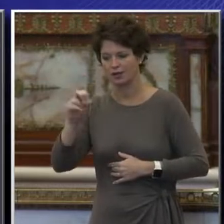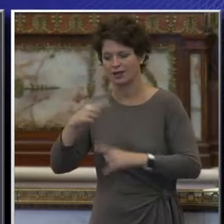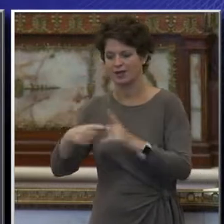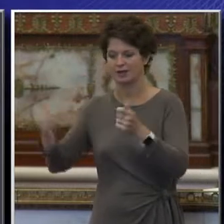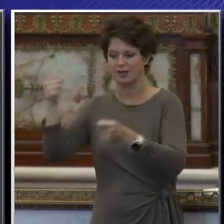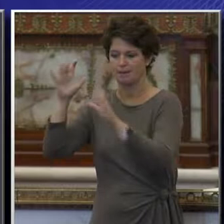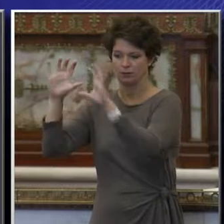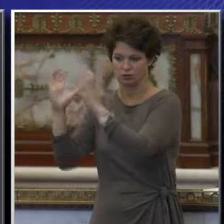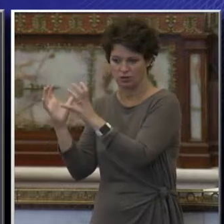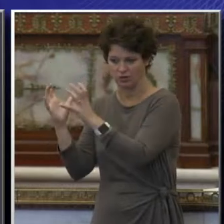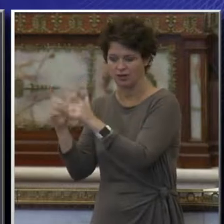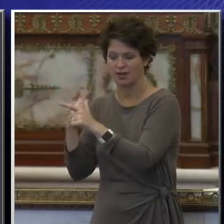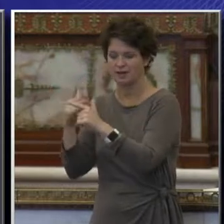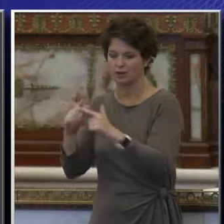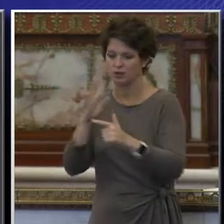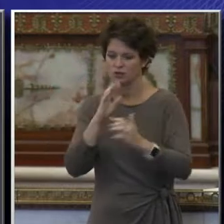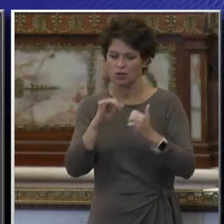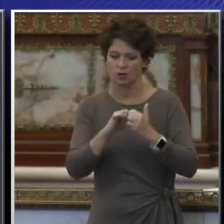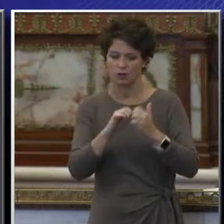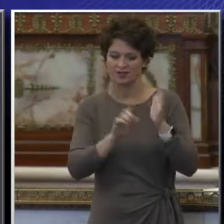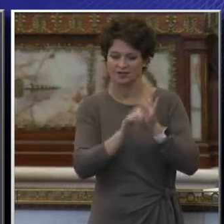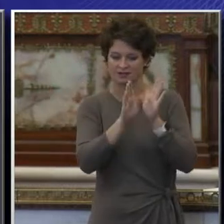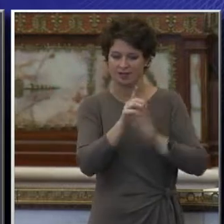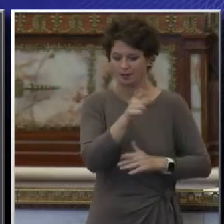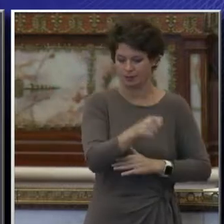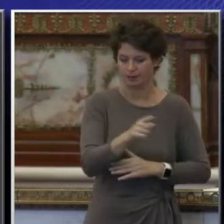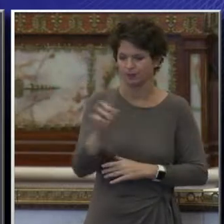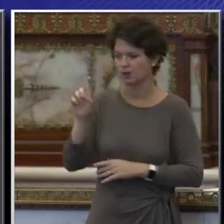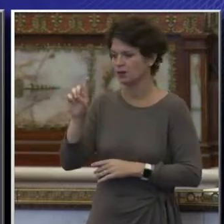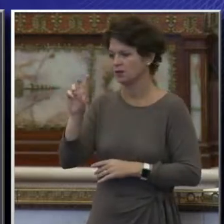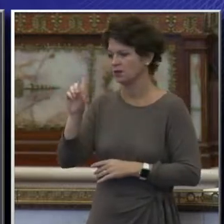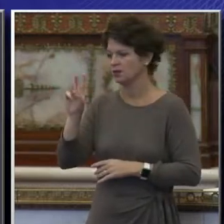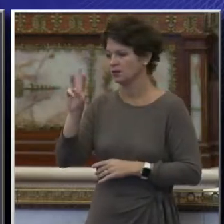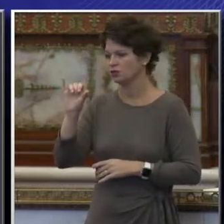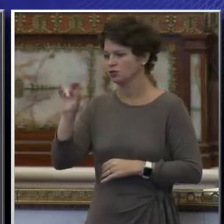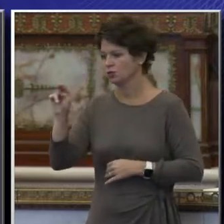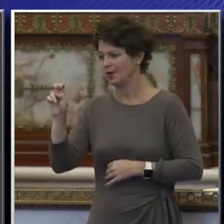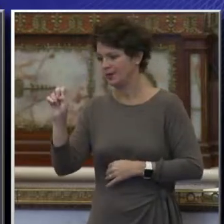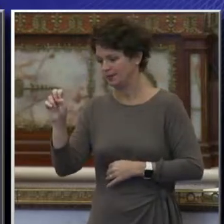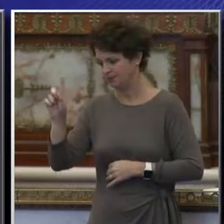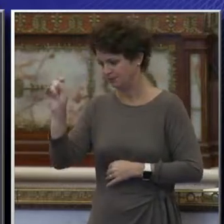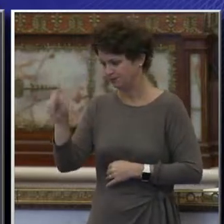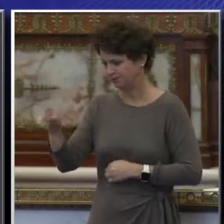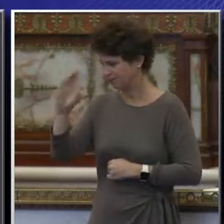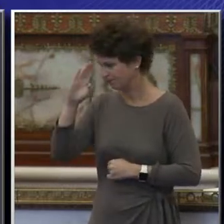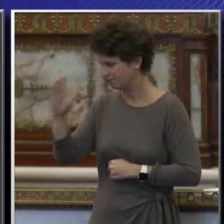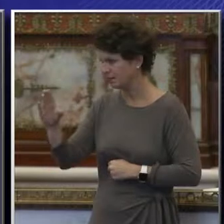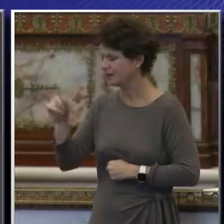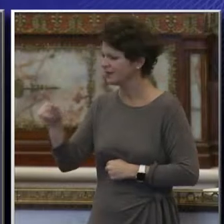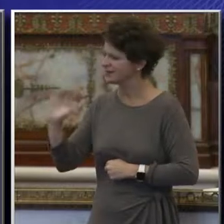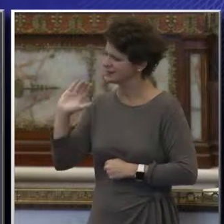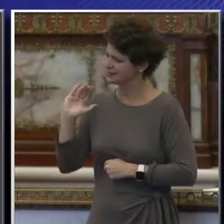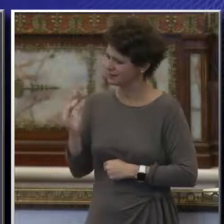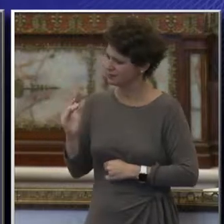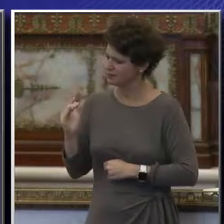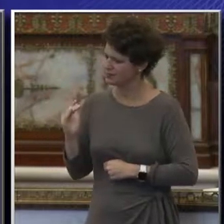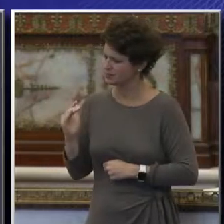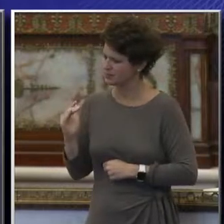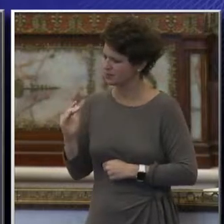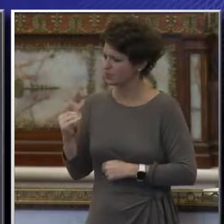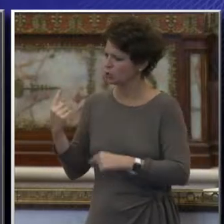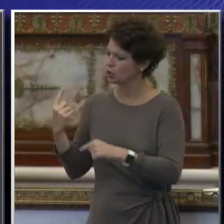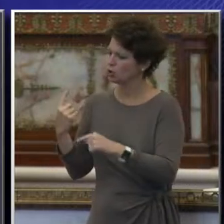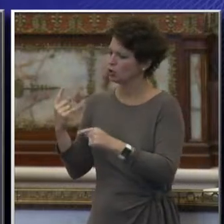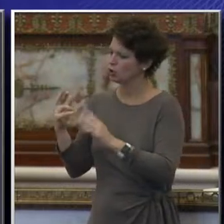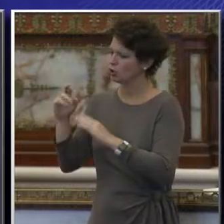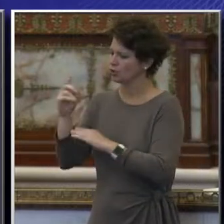administration, and then I would like to talk to the developer. Dwayne, it seems like this is such a